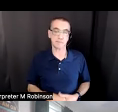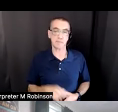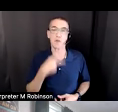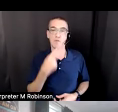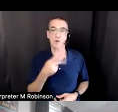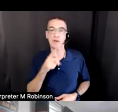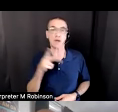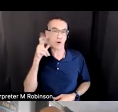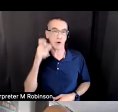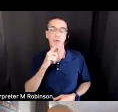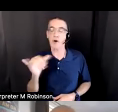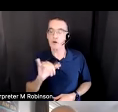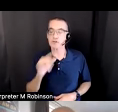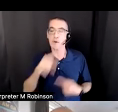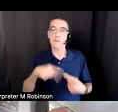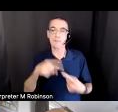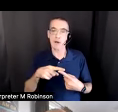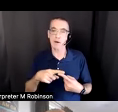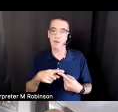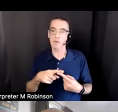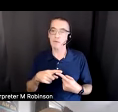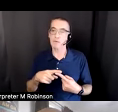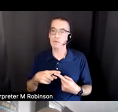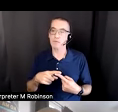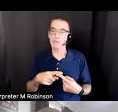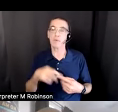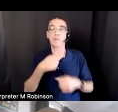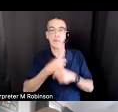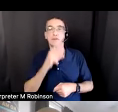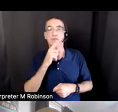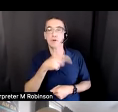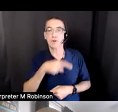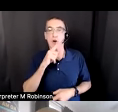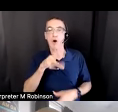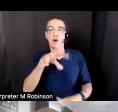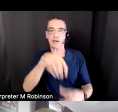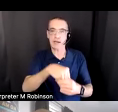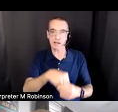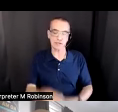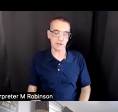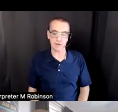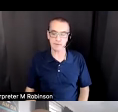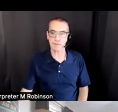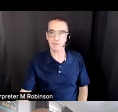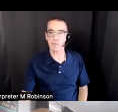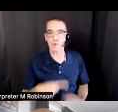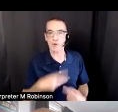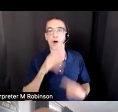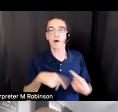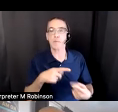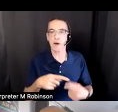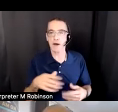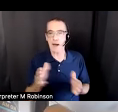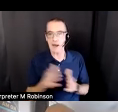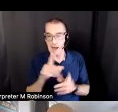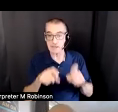being heard. It's also about making sure that they are engaged. So we talk about asking the